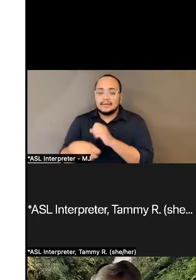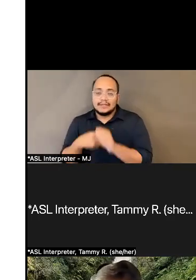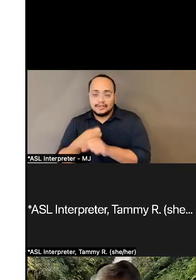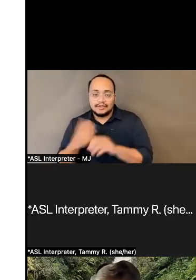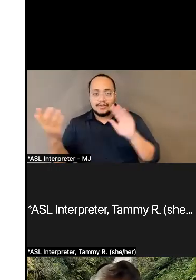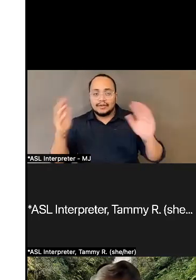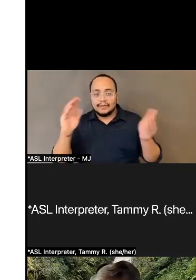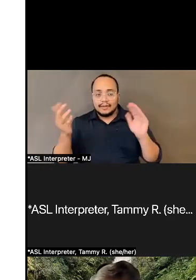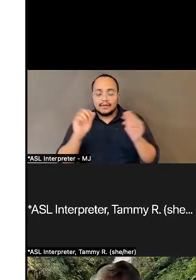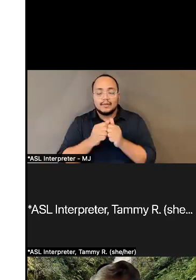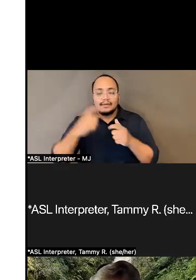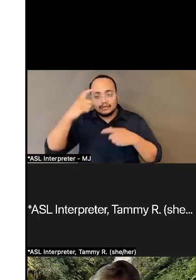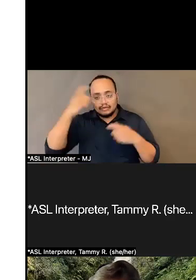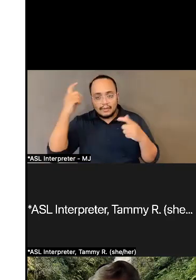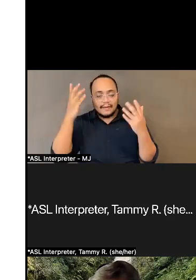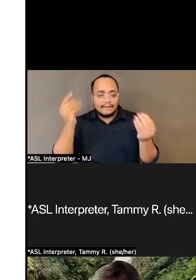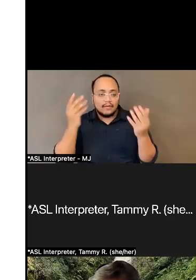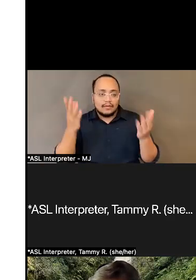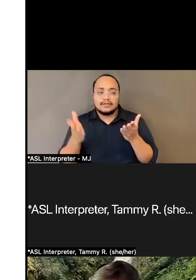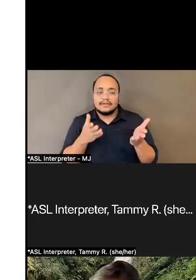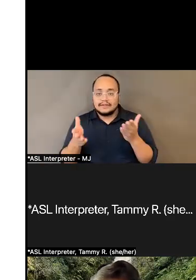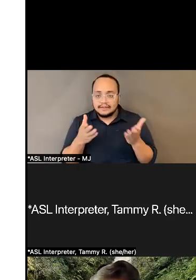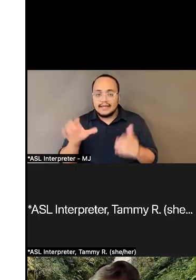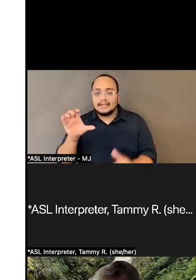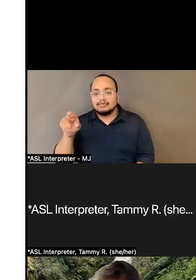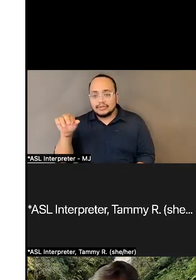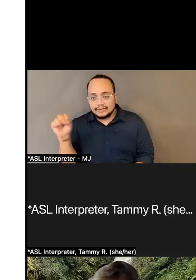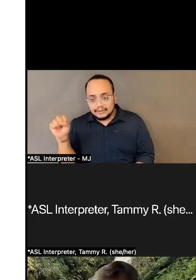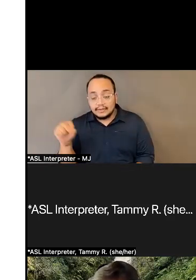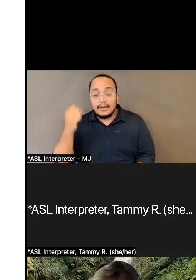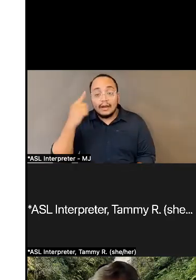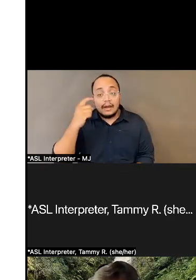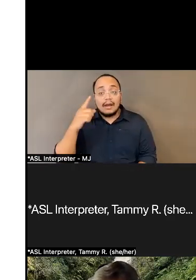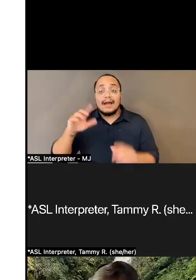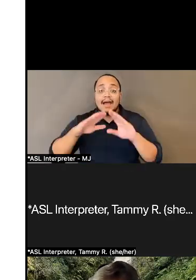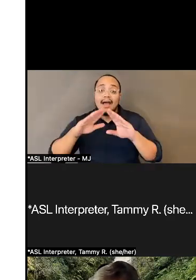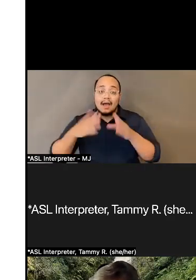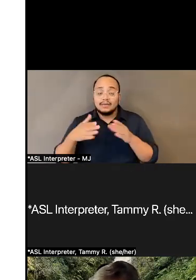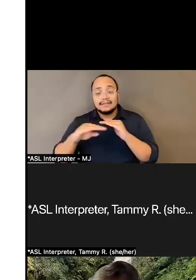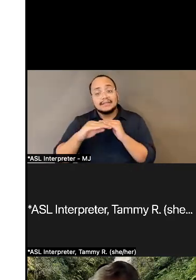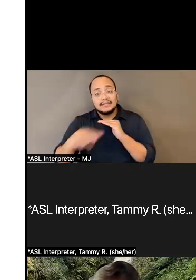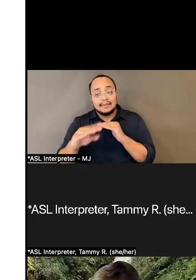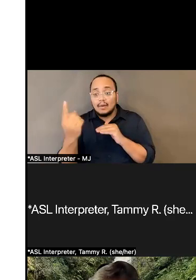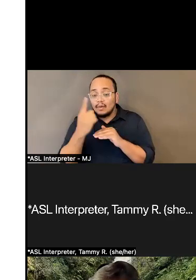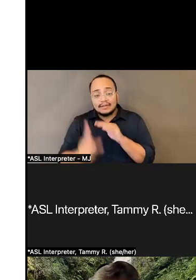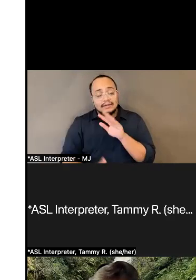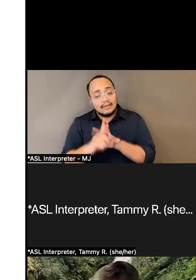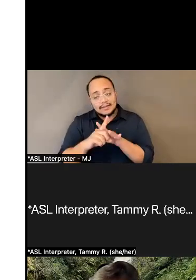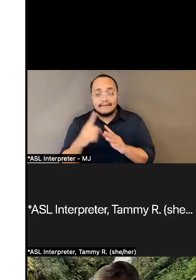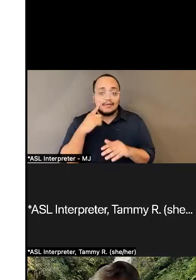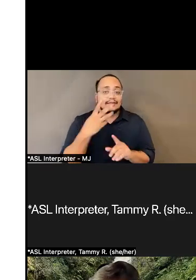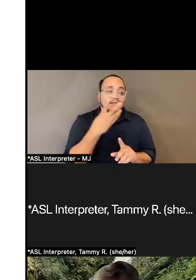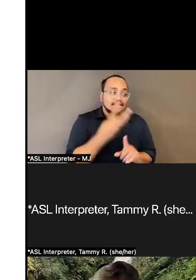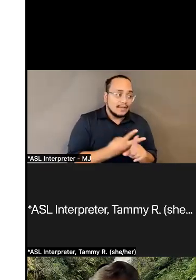with trauma-informed services. But interestingly, housing stability comes up for both 6 and 12